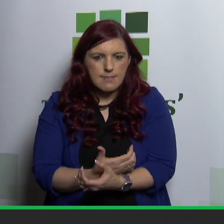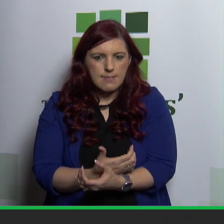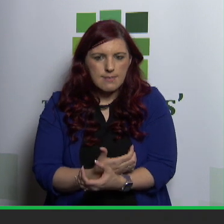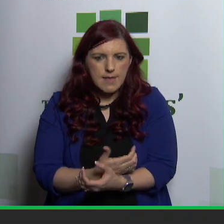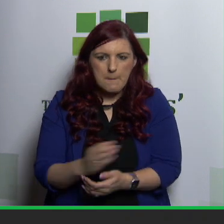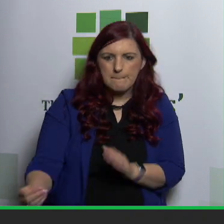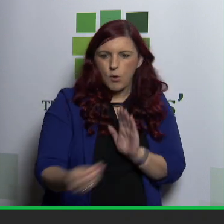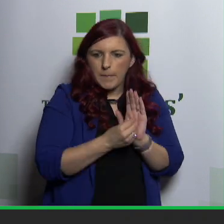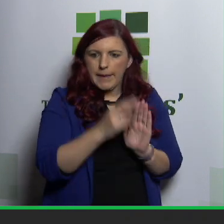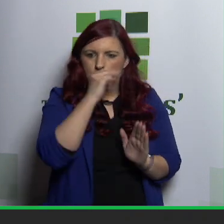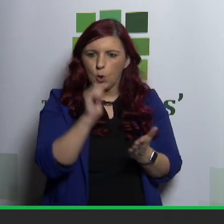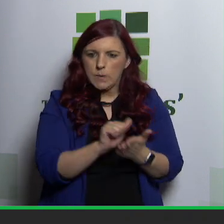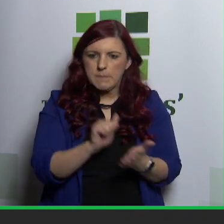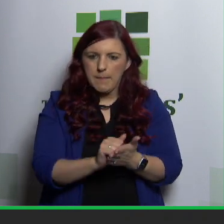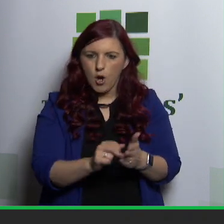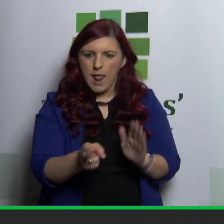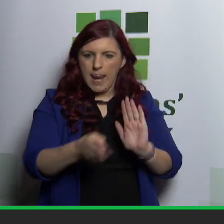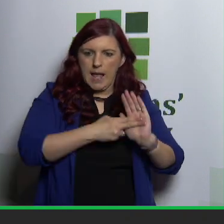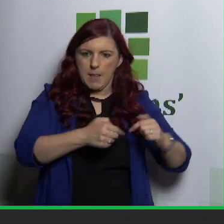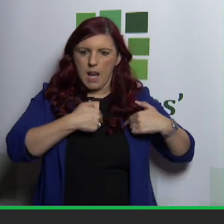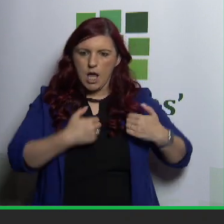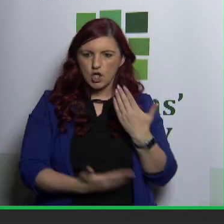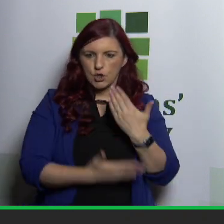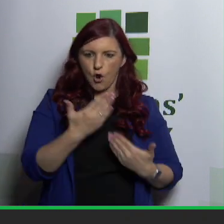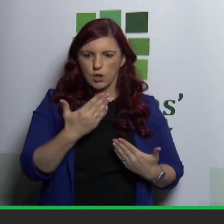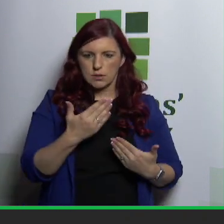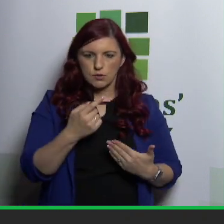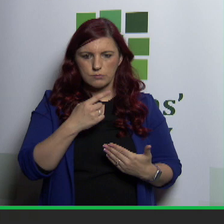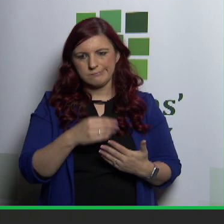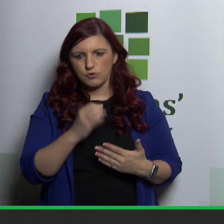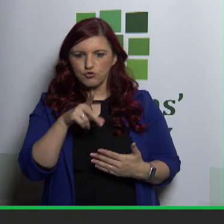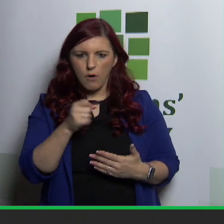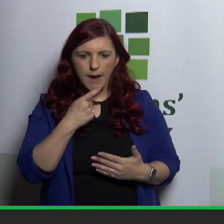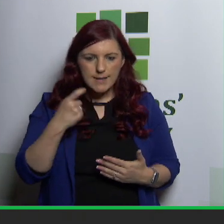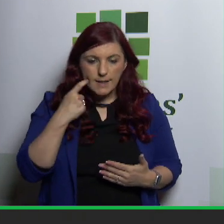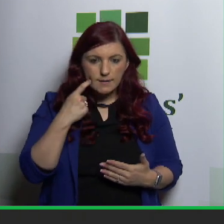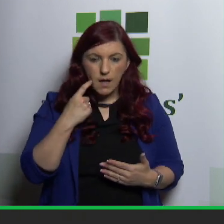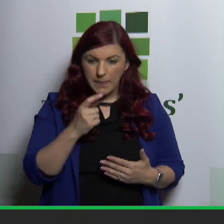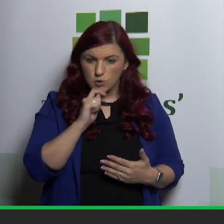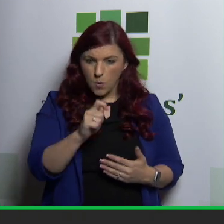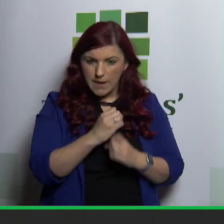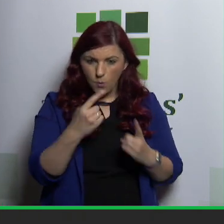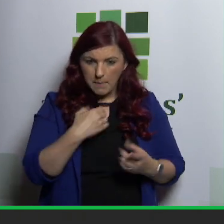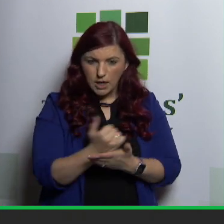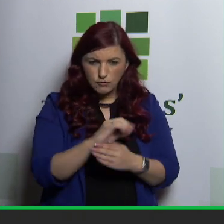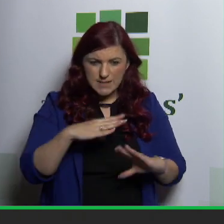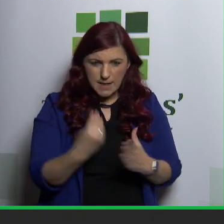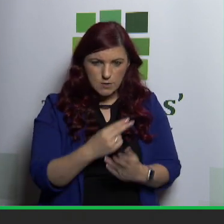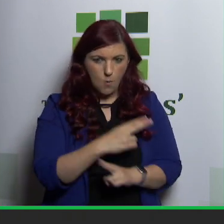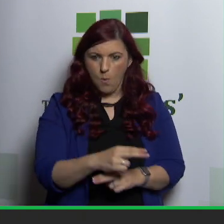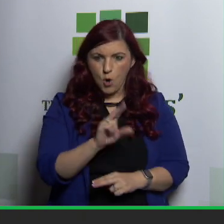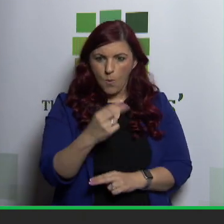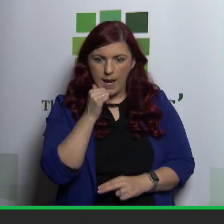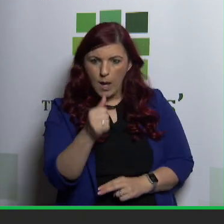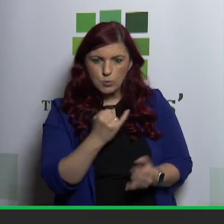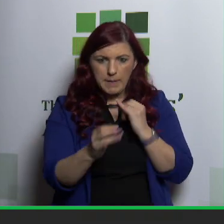the newspaper, youngest drug addict, and gave me address, the whole lot. No one was allowed to play me, nobody was allowed